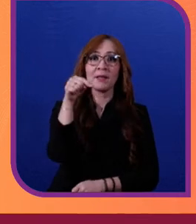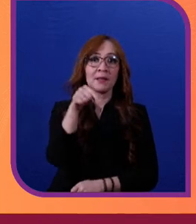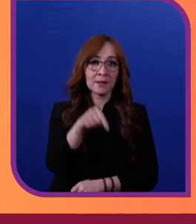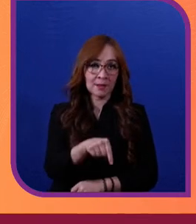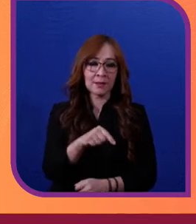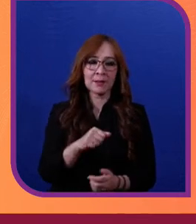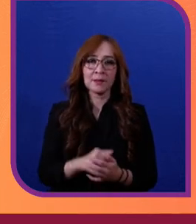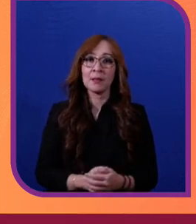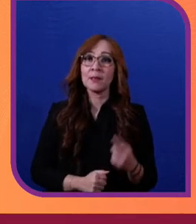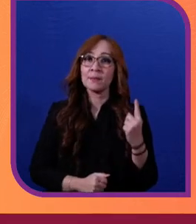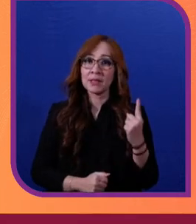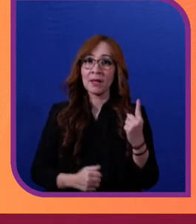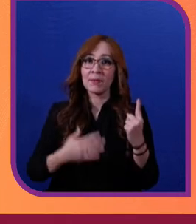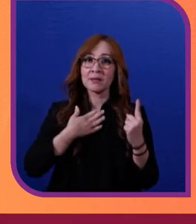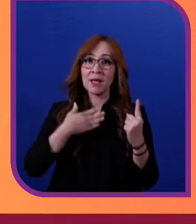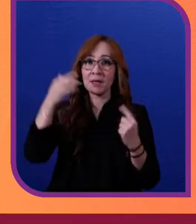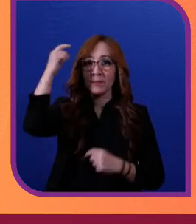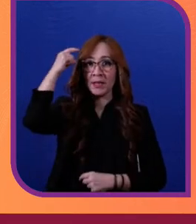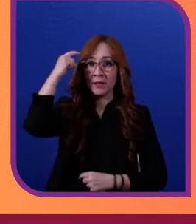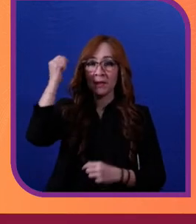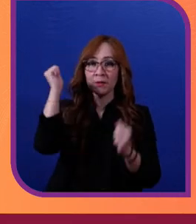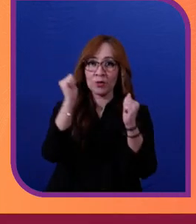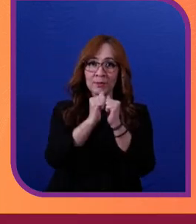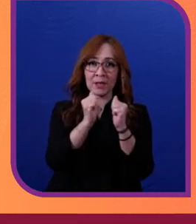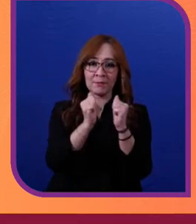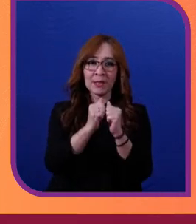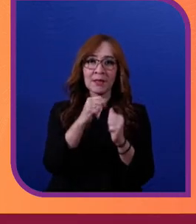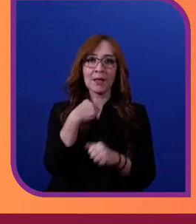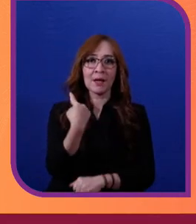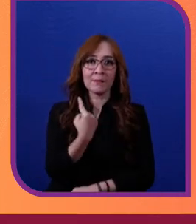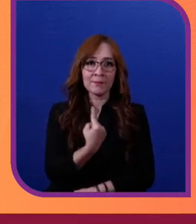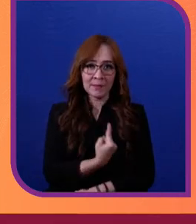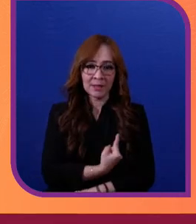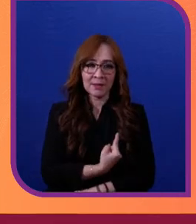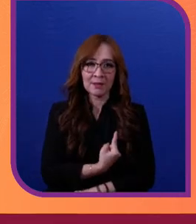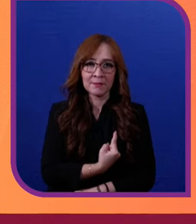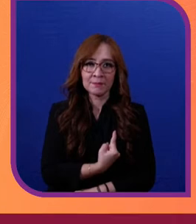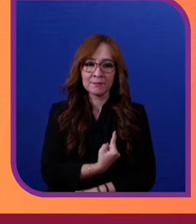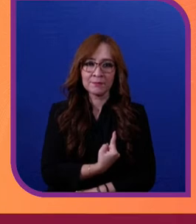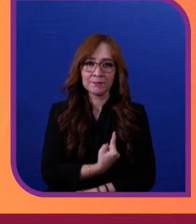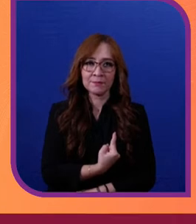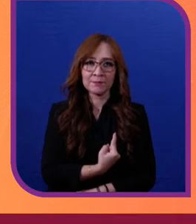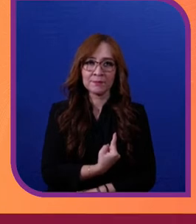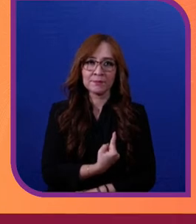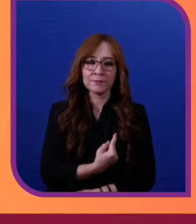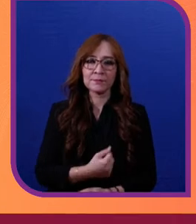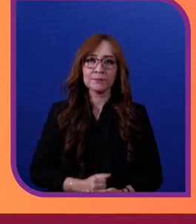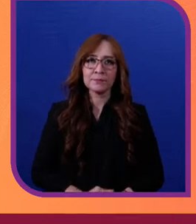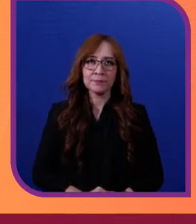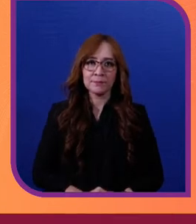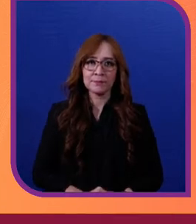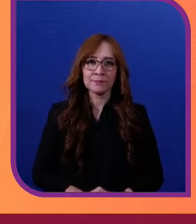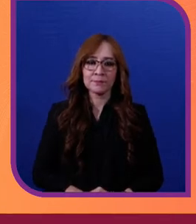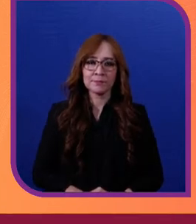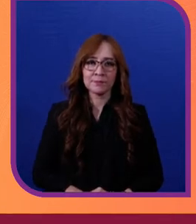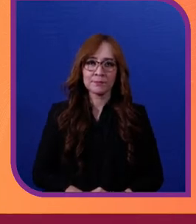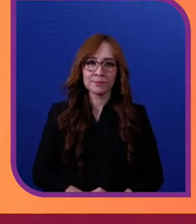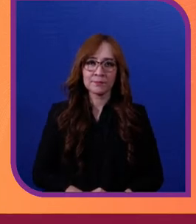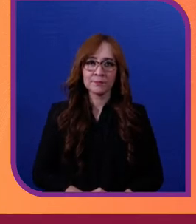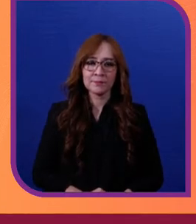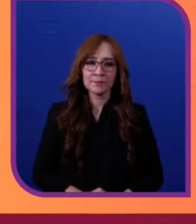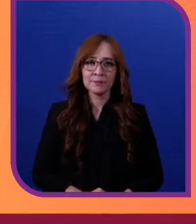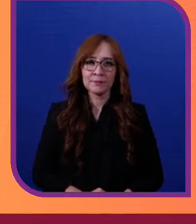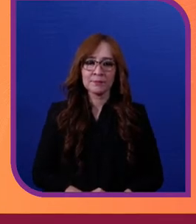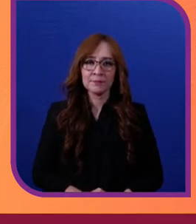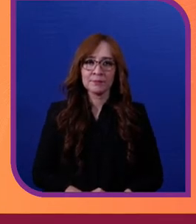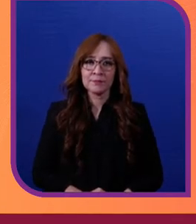all our commitment comes from the very strong and Bolt amp1 of commitment